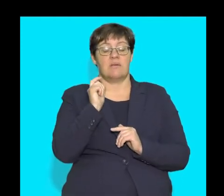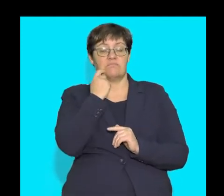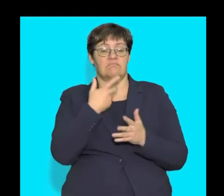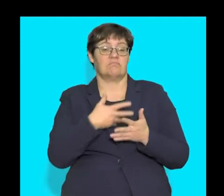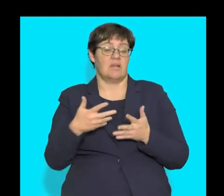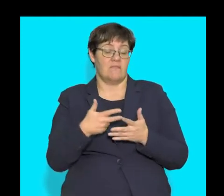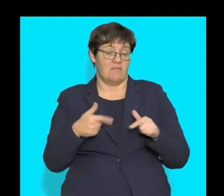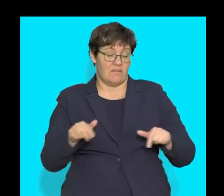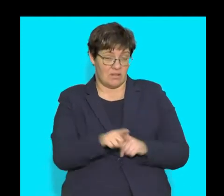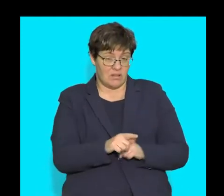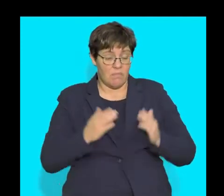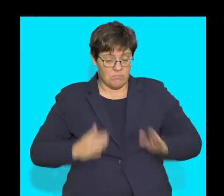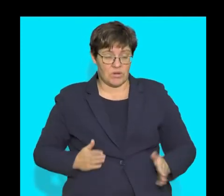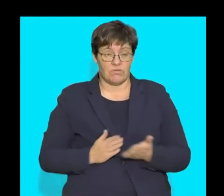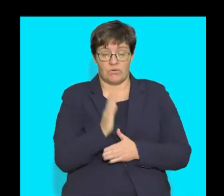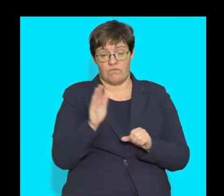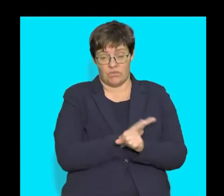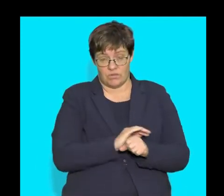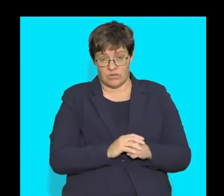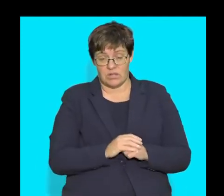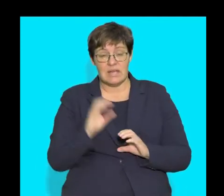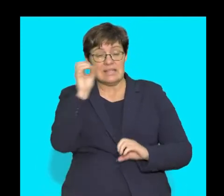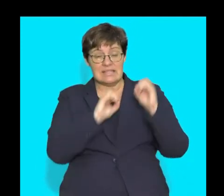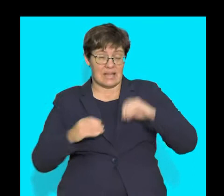an increase in the blood sugar levels throughout the body.